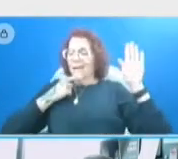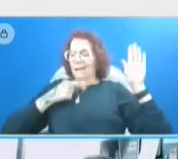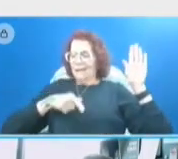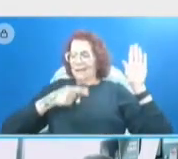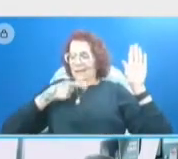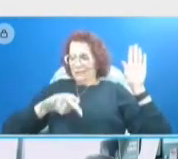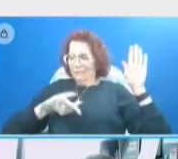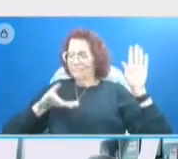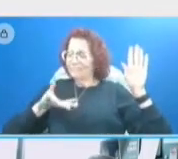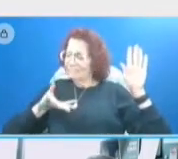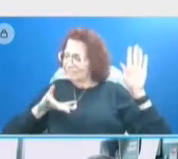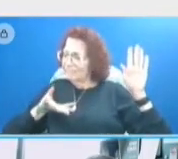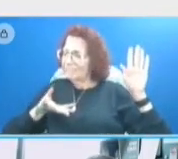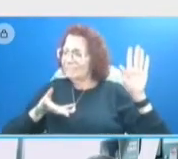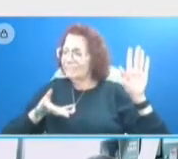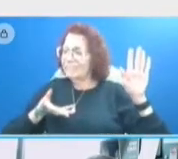programs.